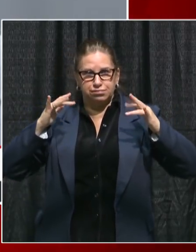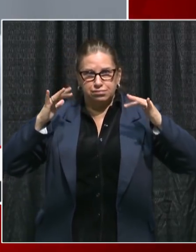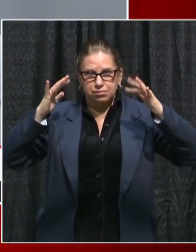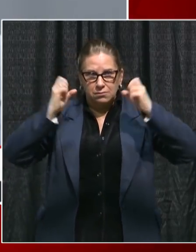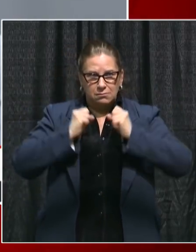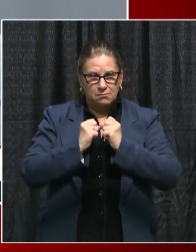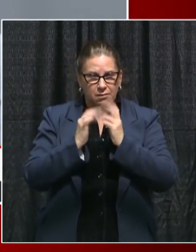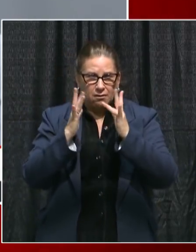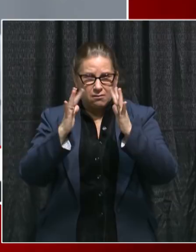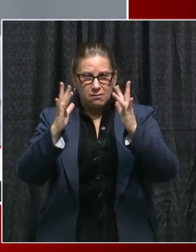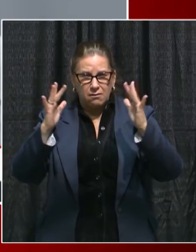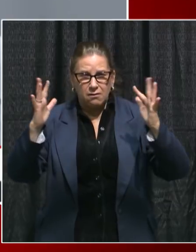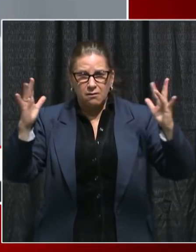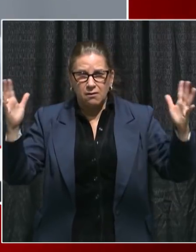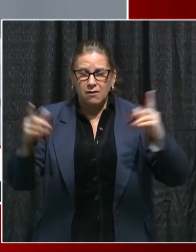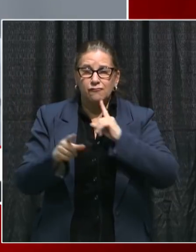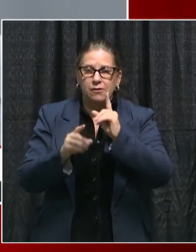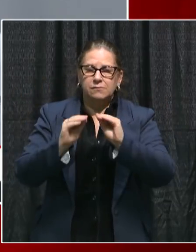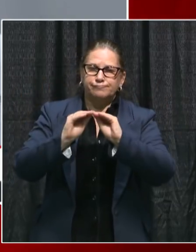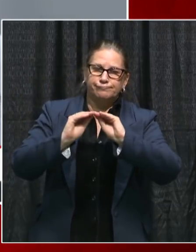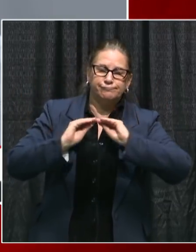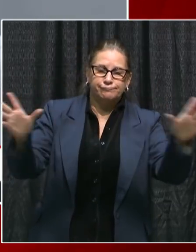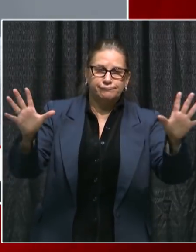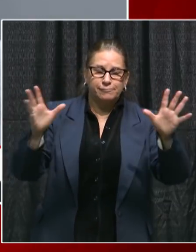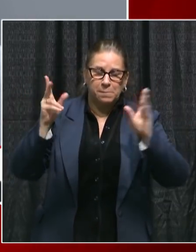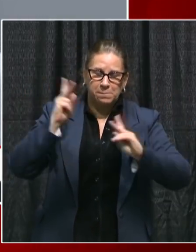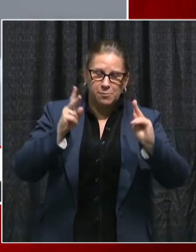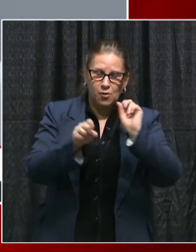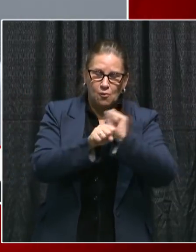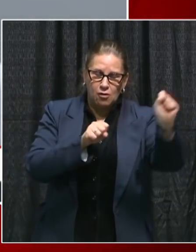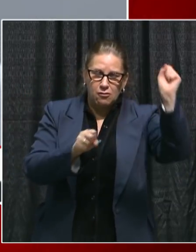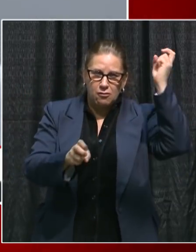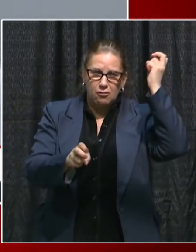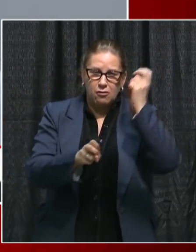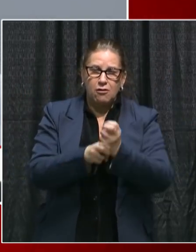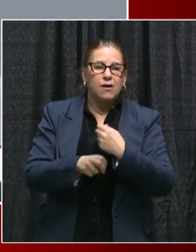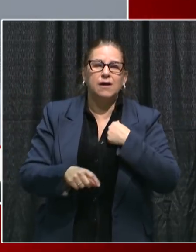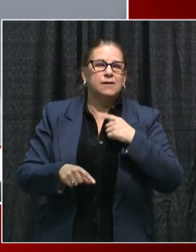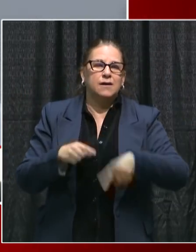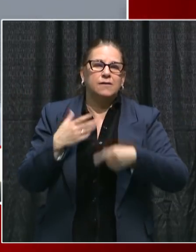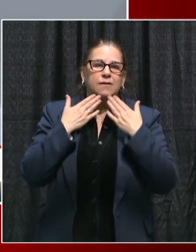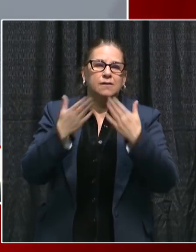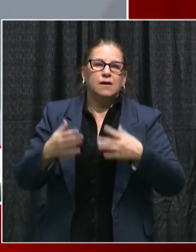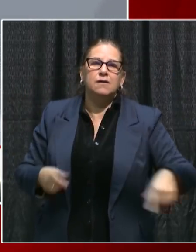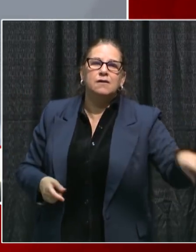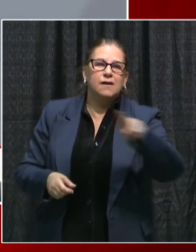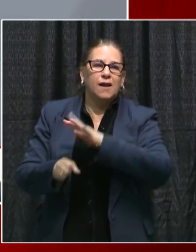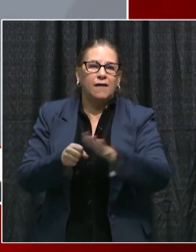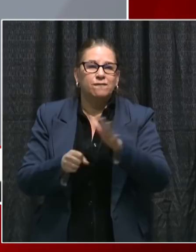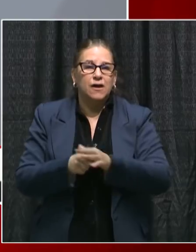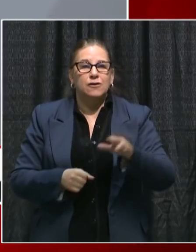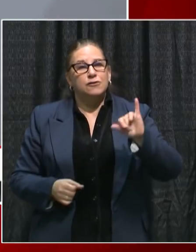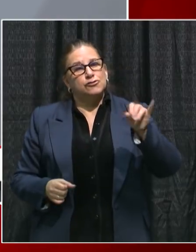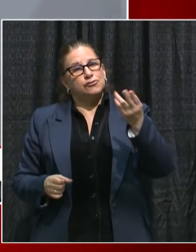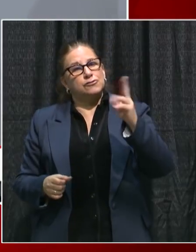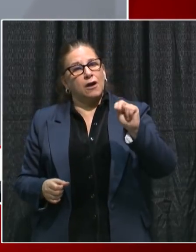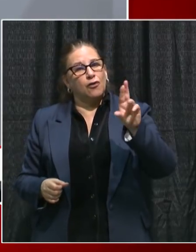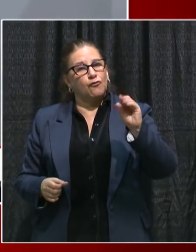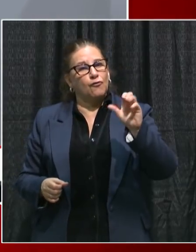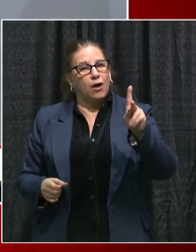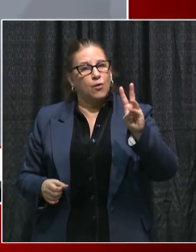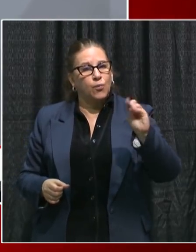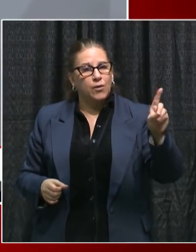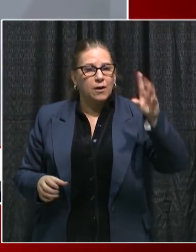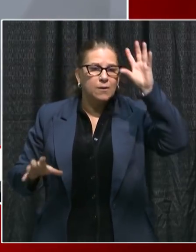many people to name, but I want to highlight just a few. John Rockwood is the president of the MedStar National Rehabilitation